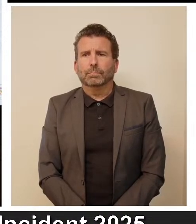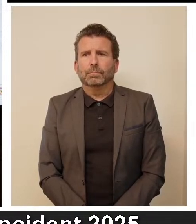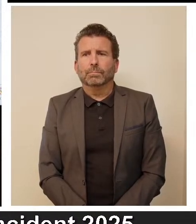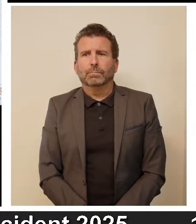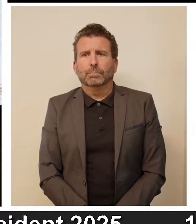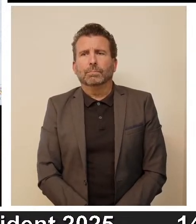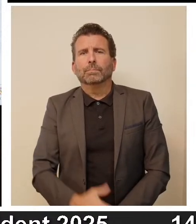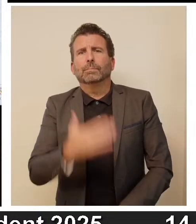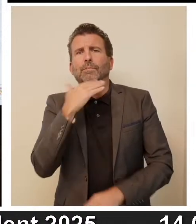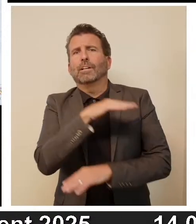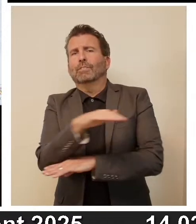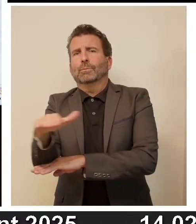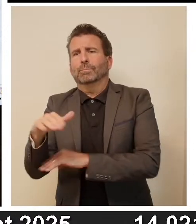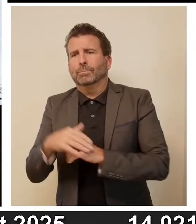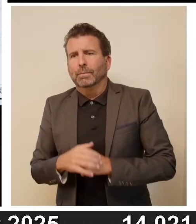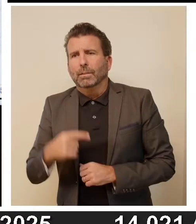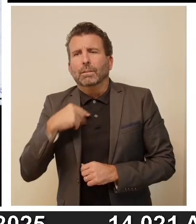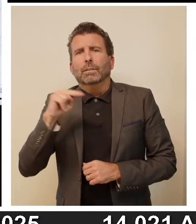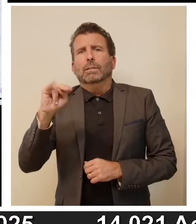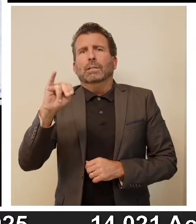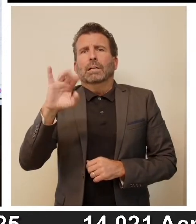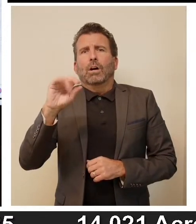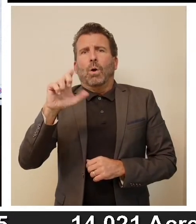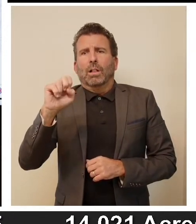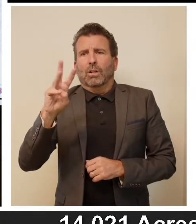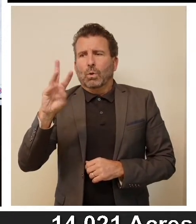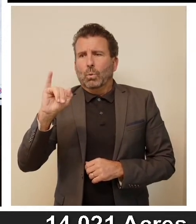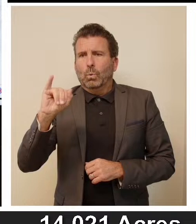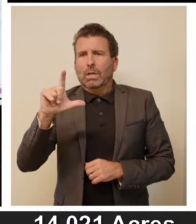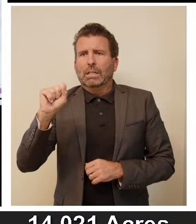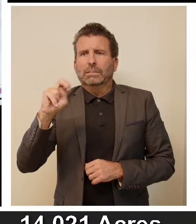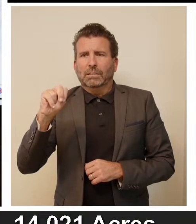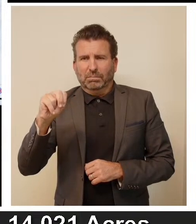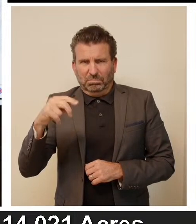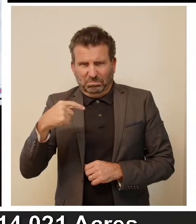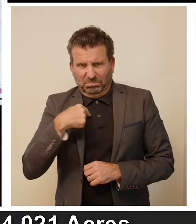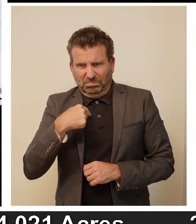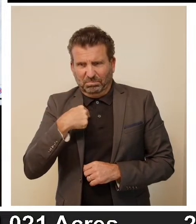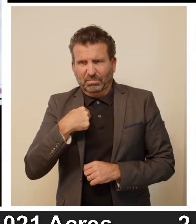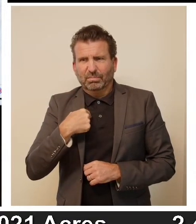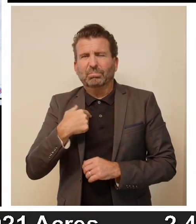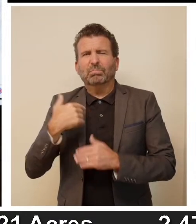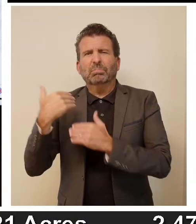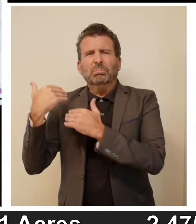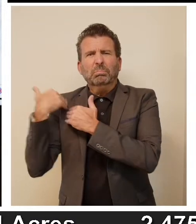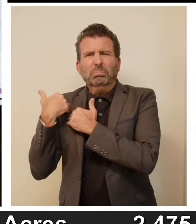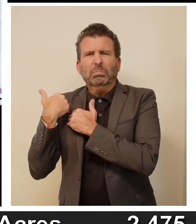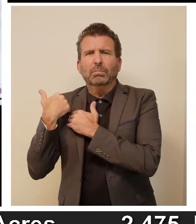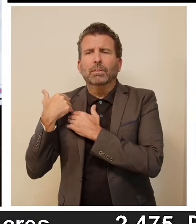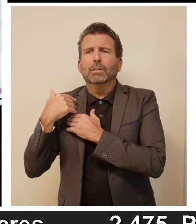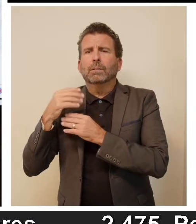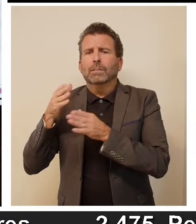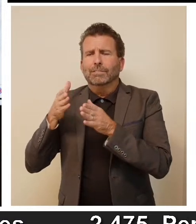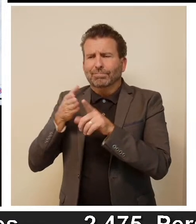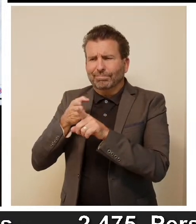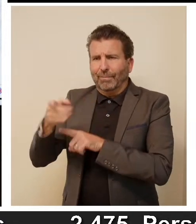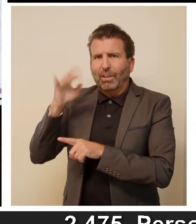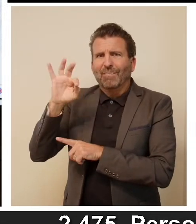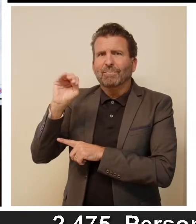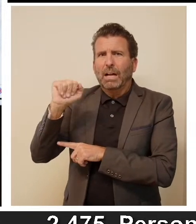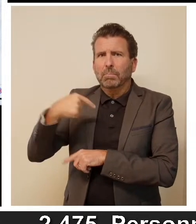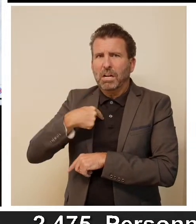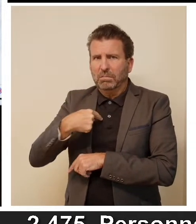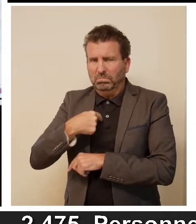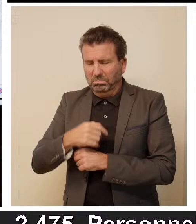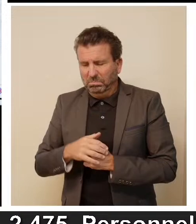Good afternoon, everyone. Nicole Wilson, Public Affairs Specialist for FEMA. With this being the last virtual briefing here, we want to make sure